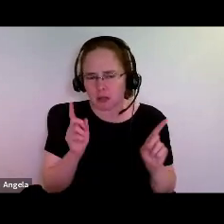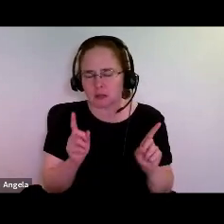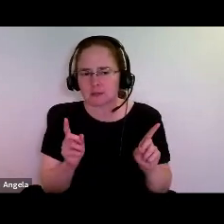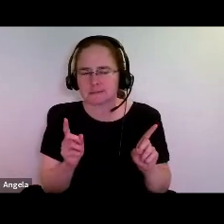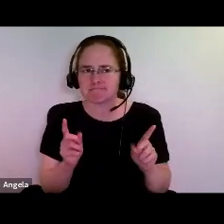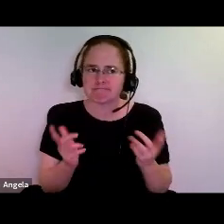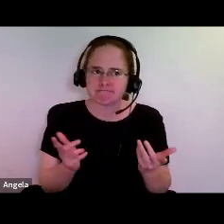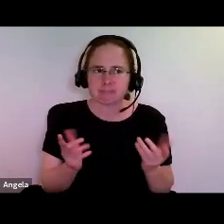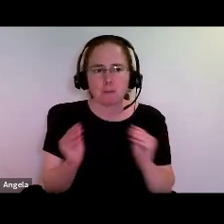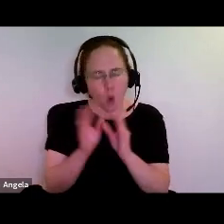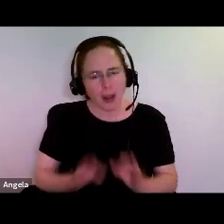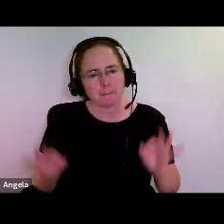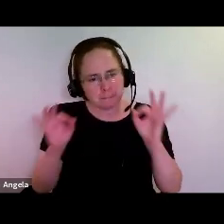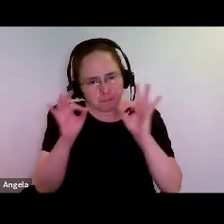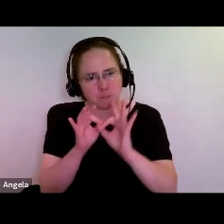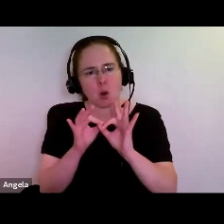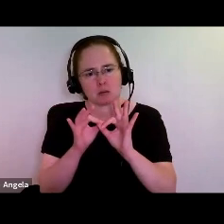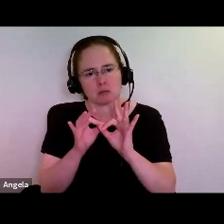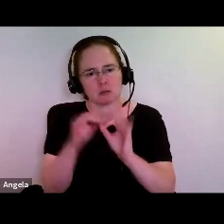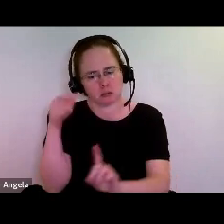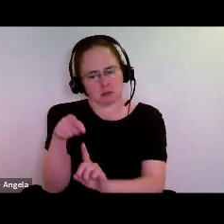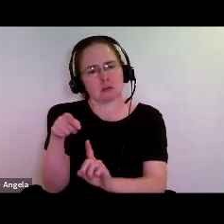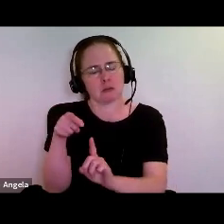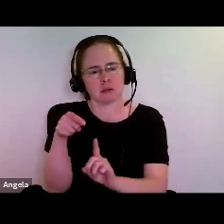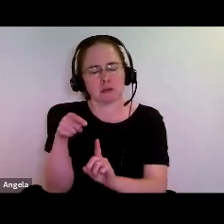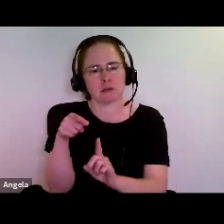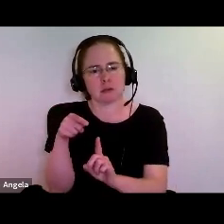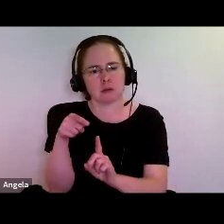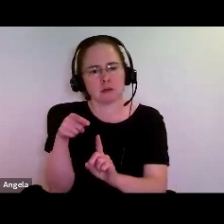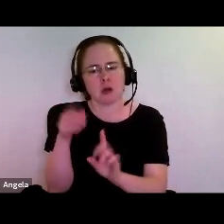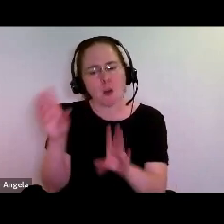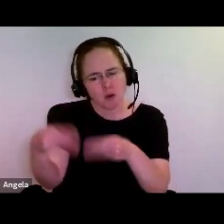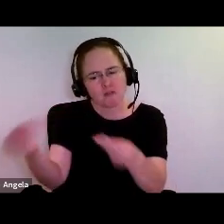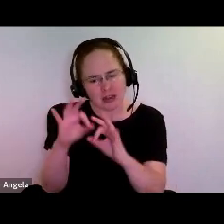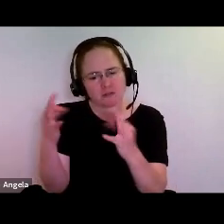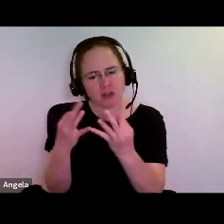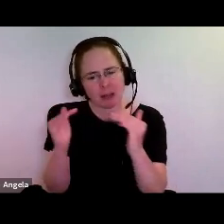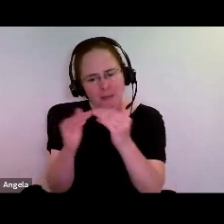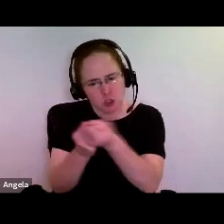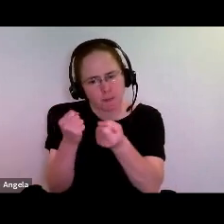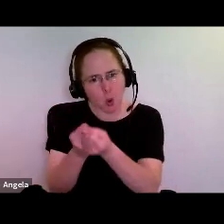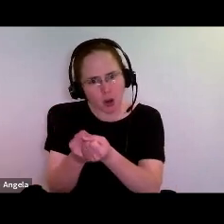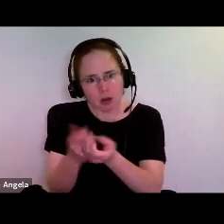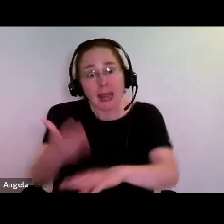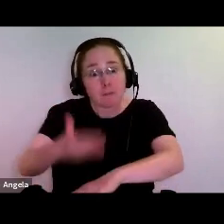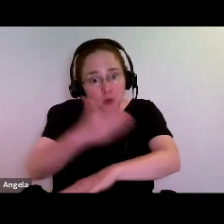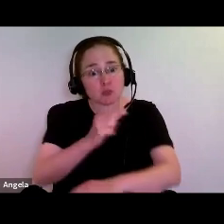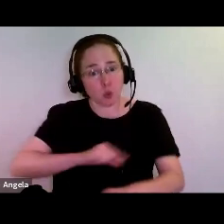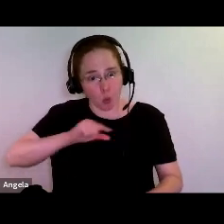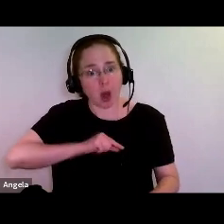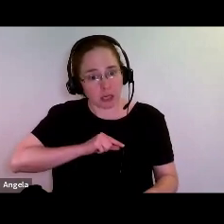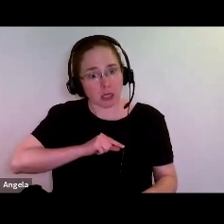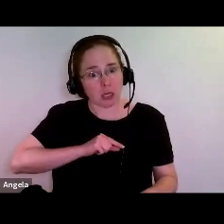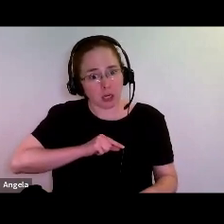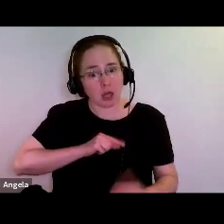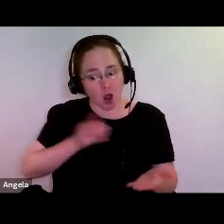to me, there's a more important message here, which is providing family peer support is improving the quality of